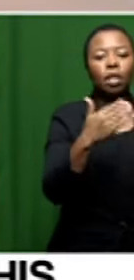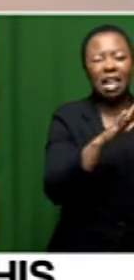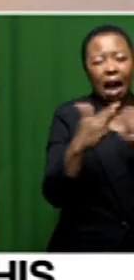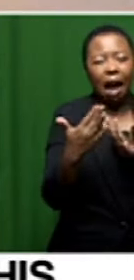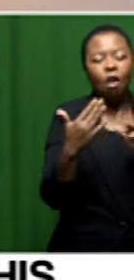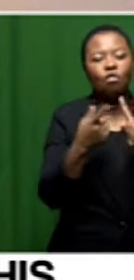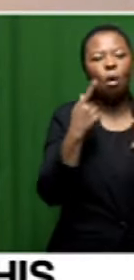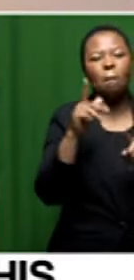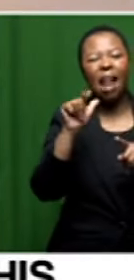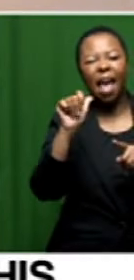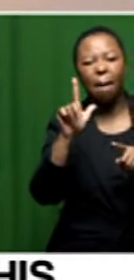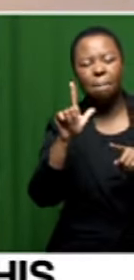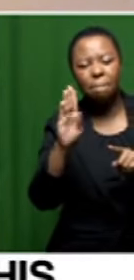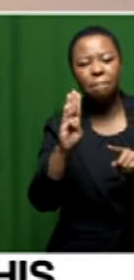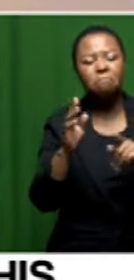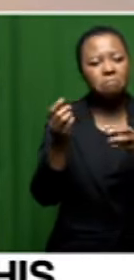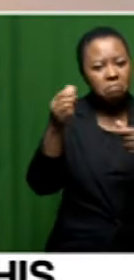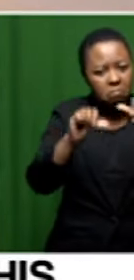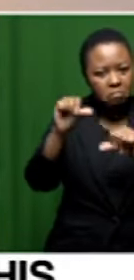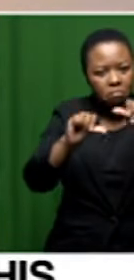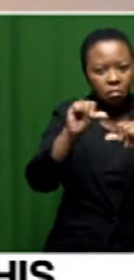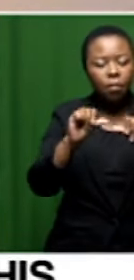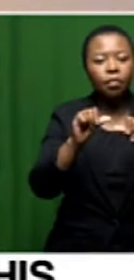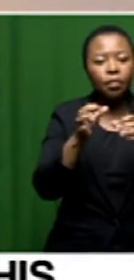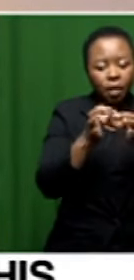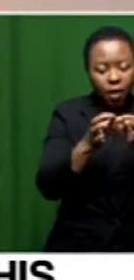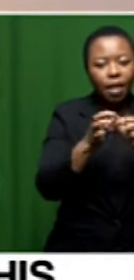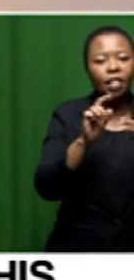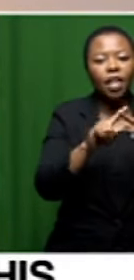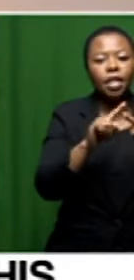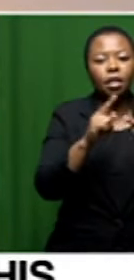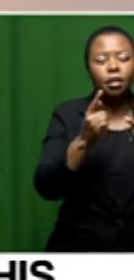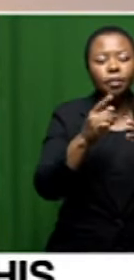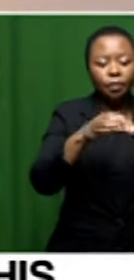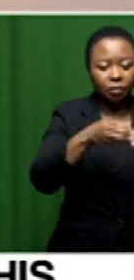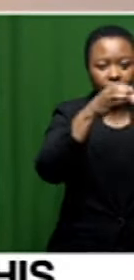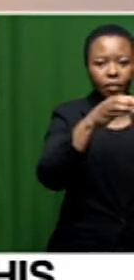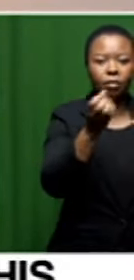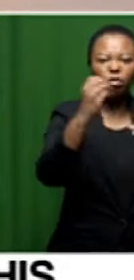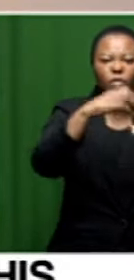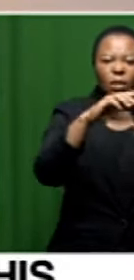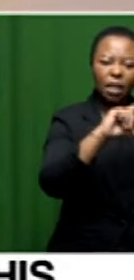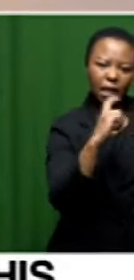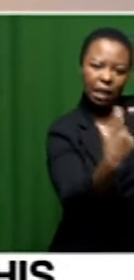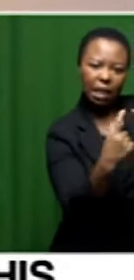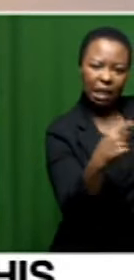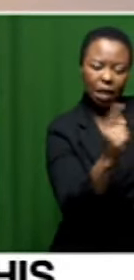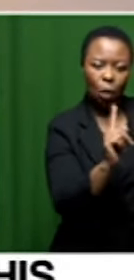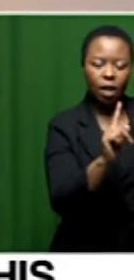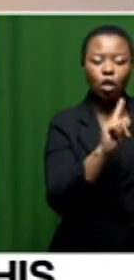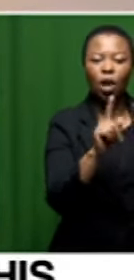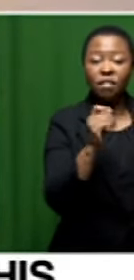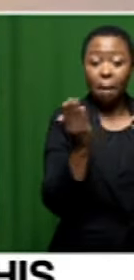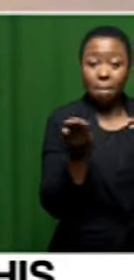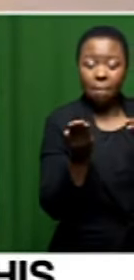laboratory and the proper rules. And then also the packaging in the case of spirulina. Once it is in a powder form, in a